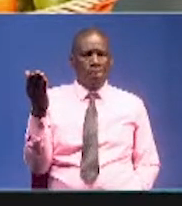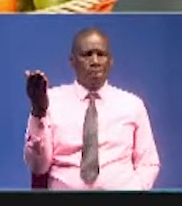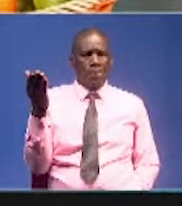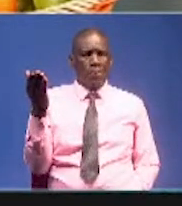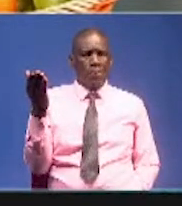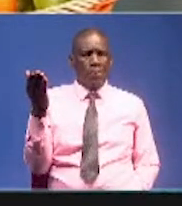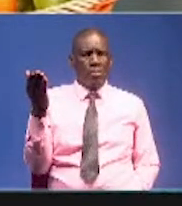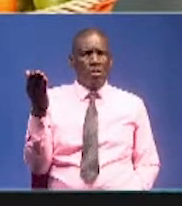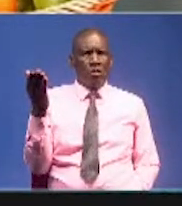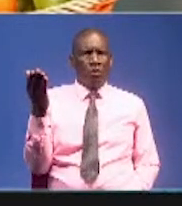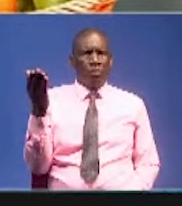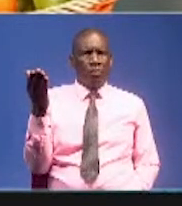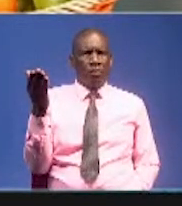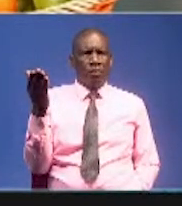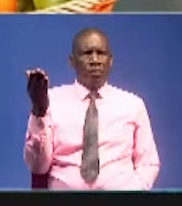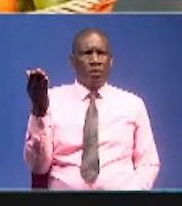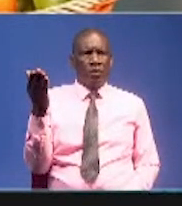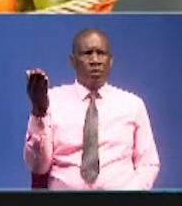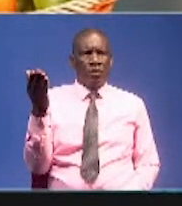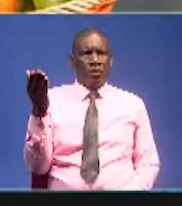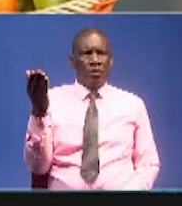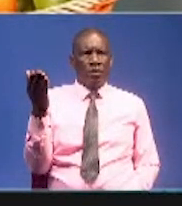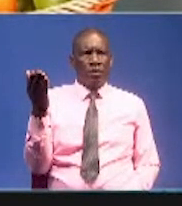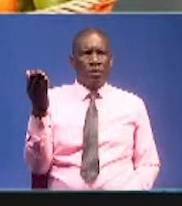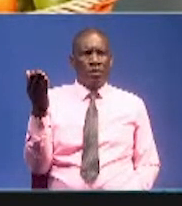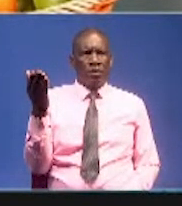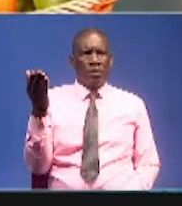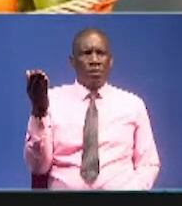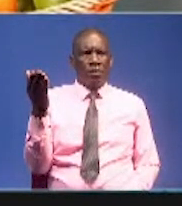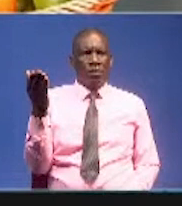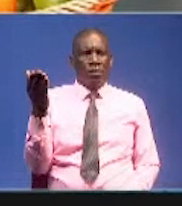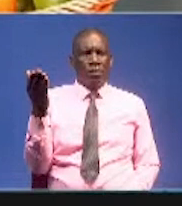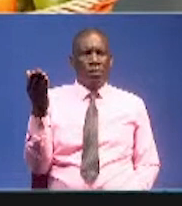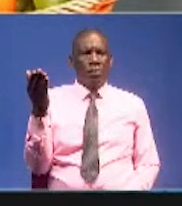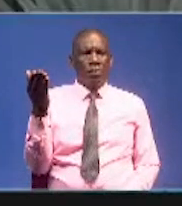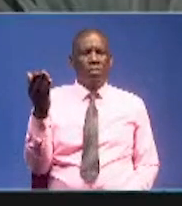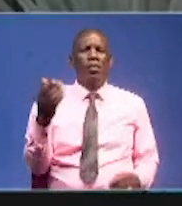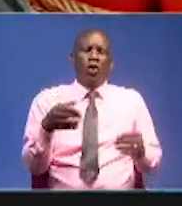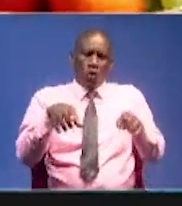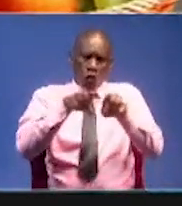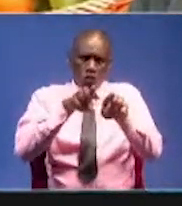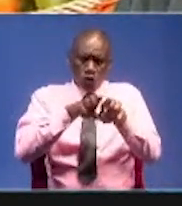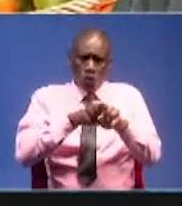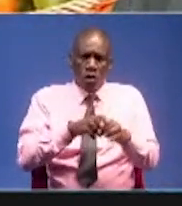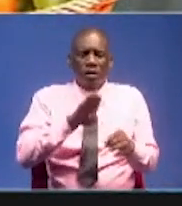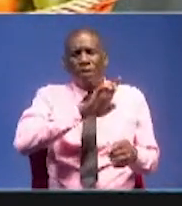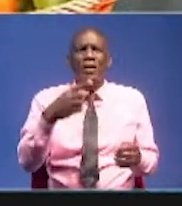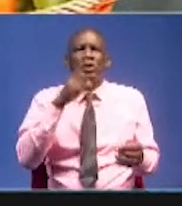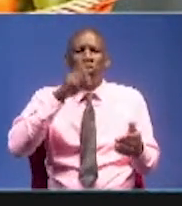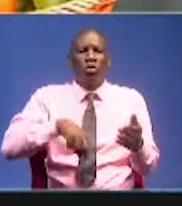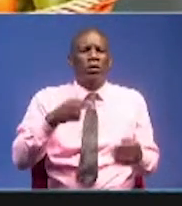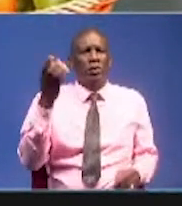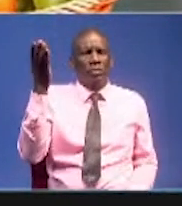million shillings or to imprisonment for term not exceeding 3 years or to both. Additionally, a dealer shall not